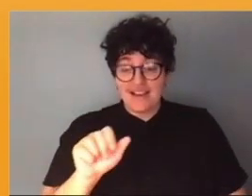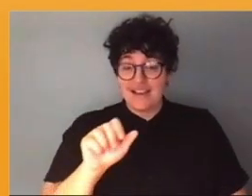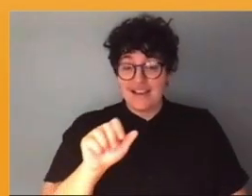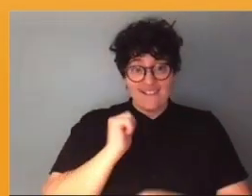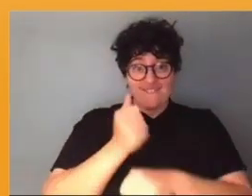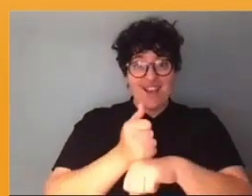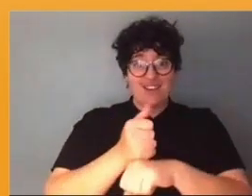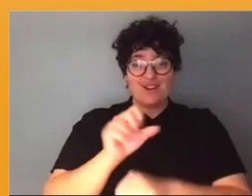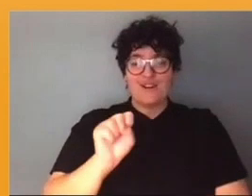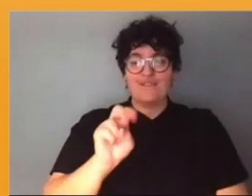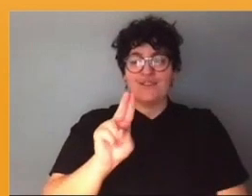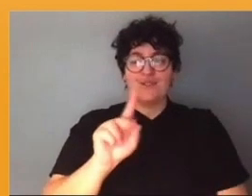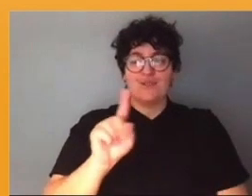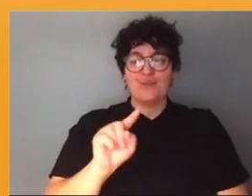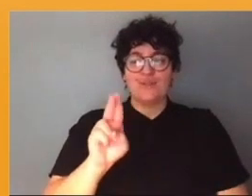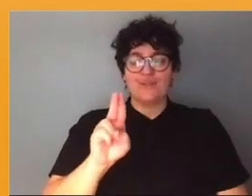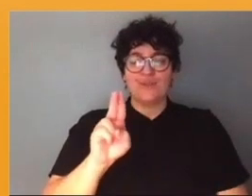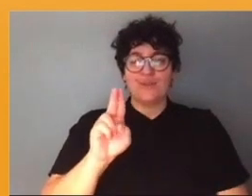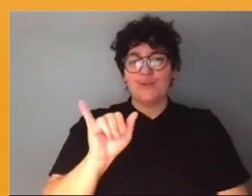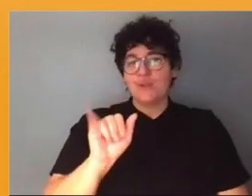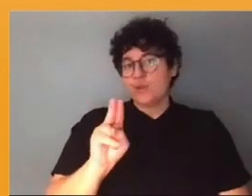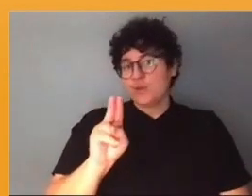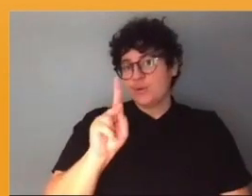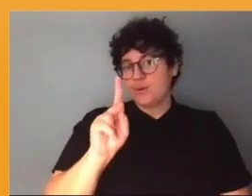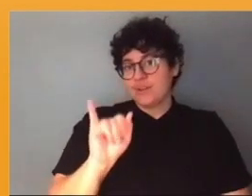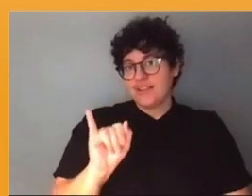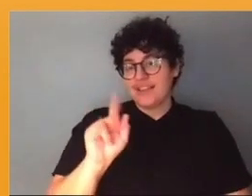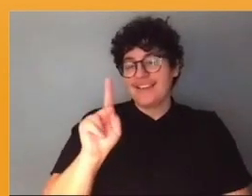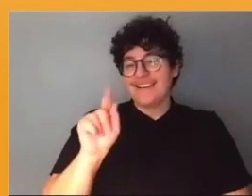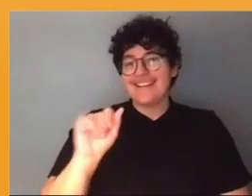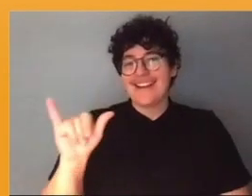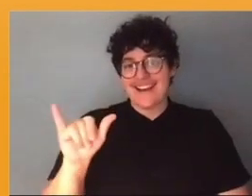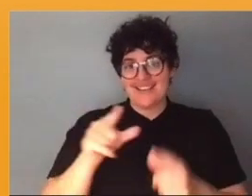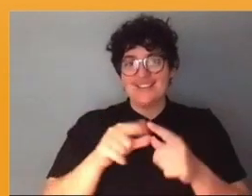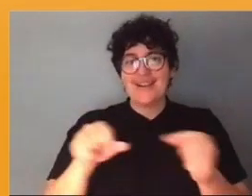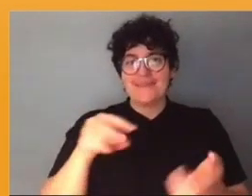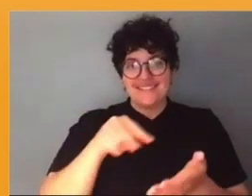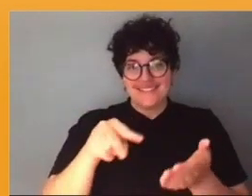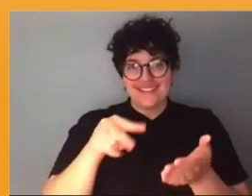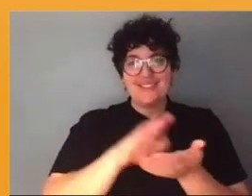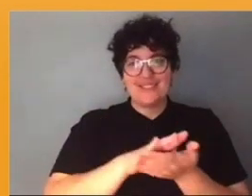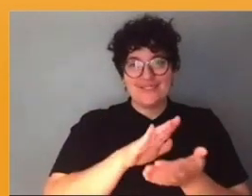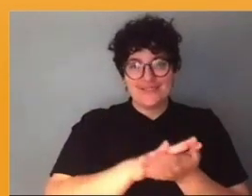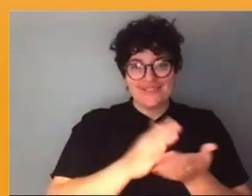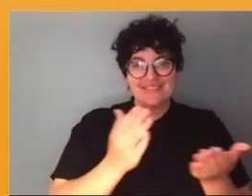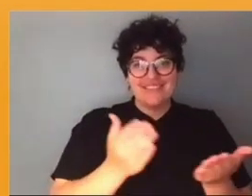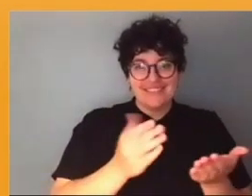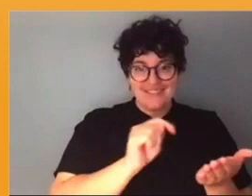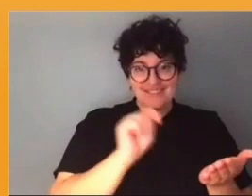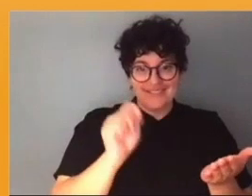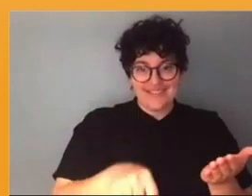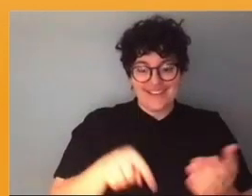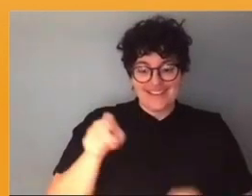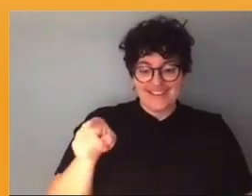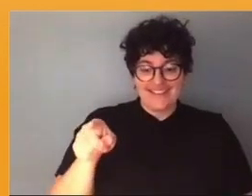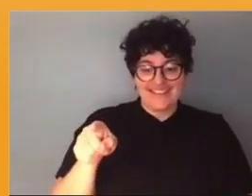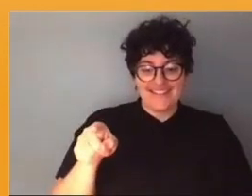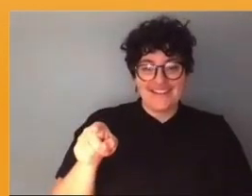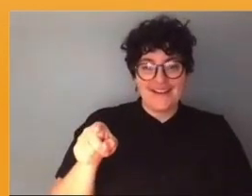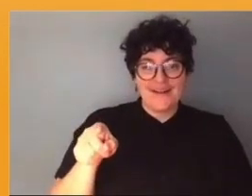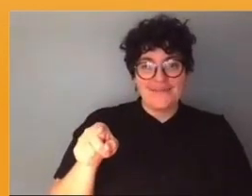Kai Japanese Dance School in Tucson. Naina Bhamidipati, Bharathanatyam and Kuchipudi dancer, founder of